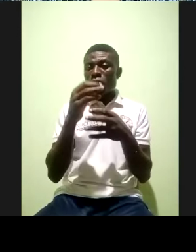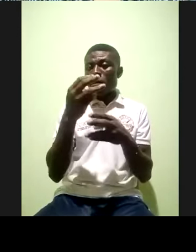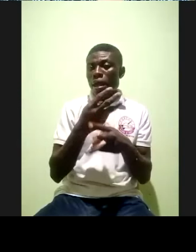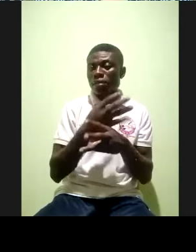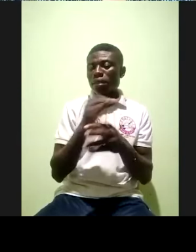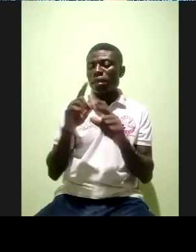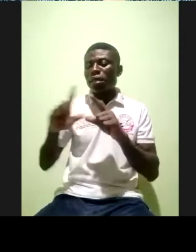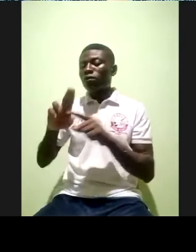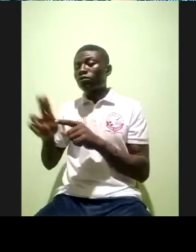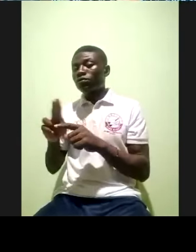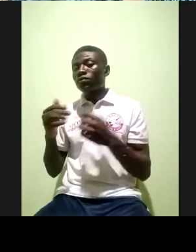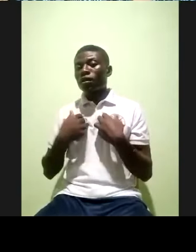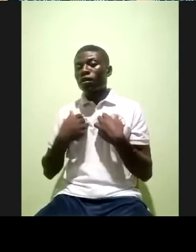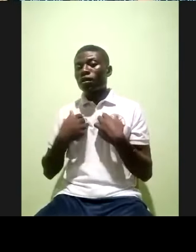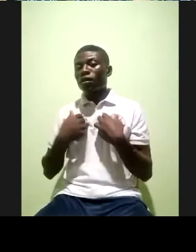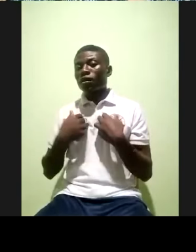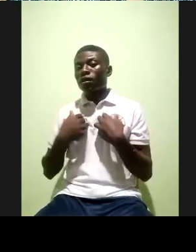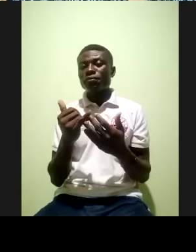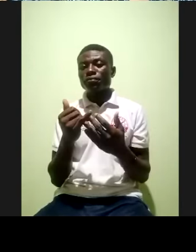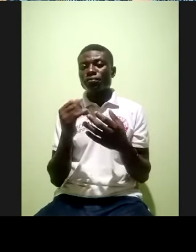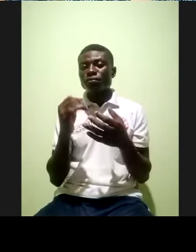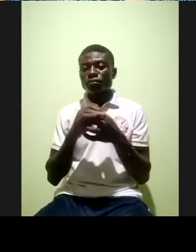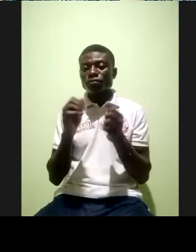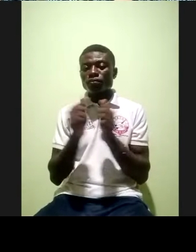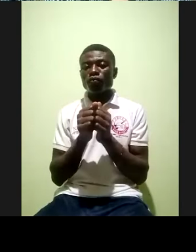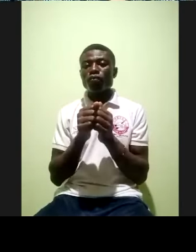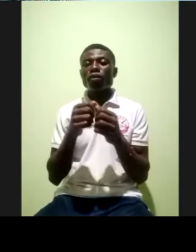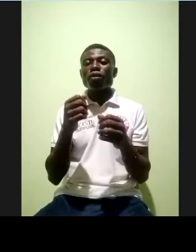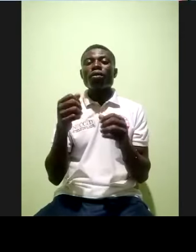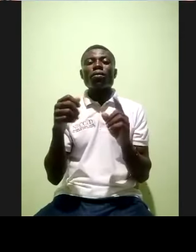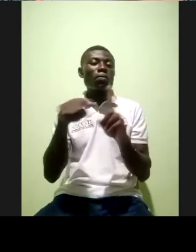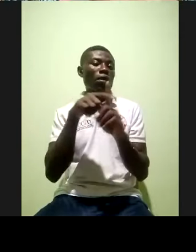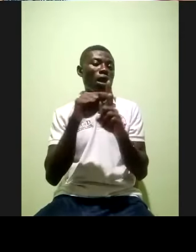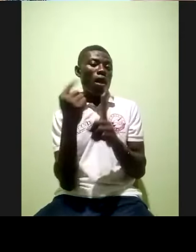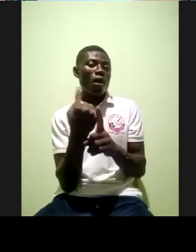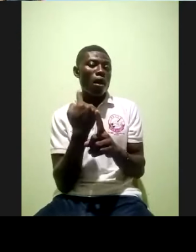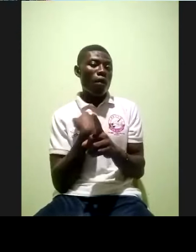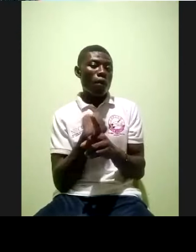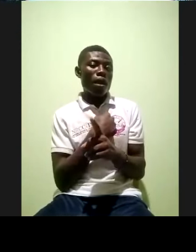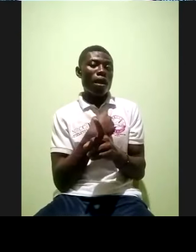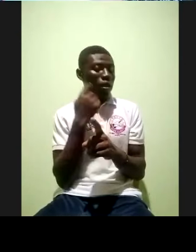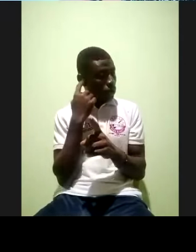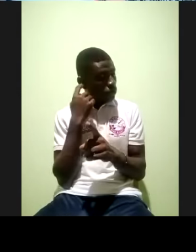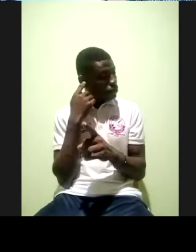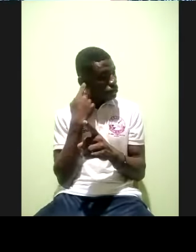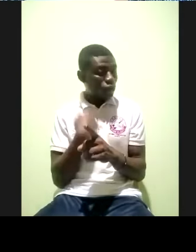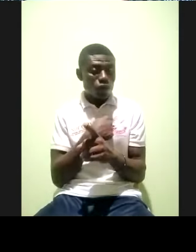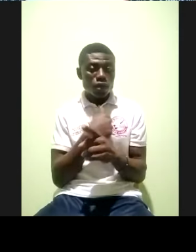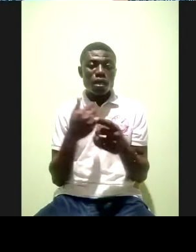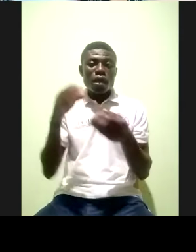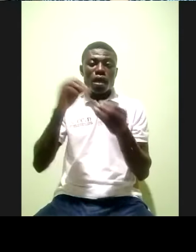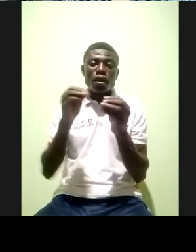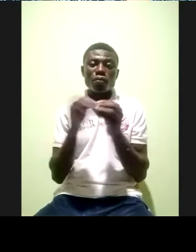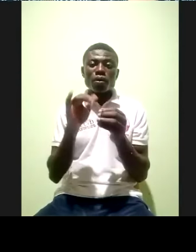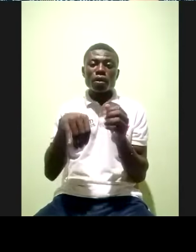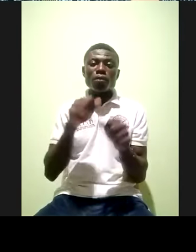are so many terms associated with addition only: add, few, add more, put together. So